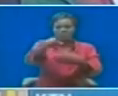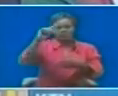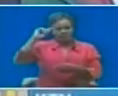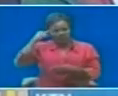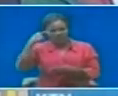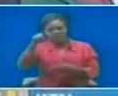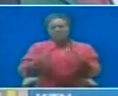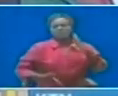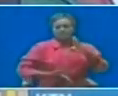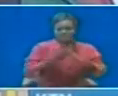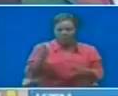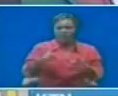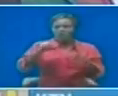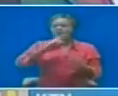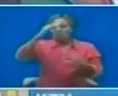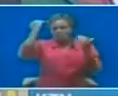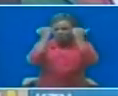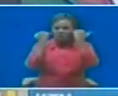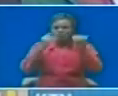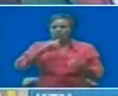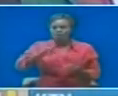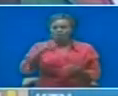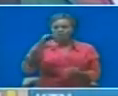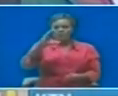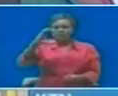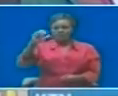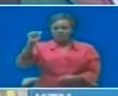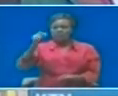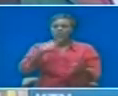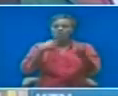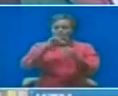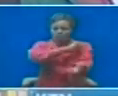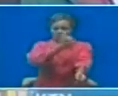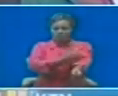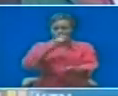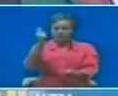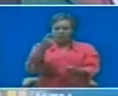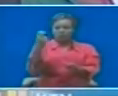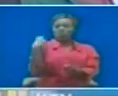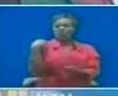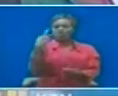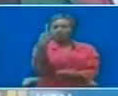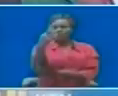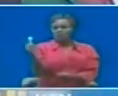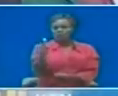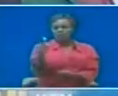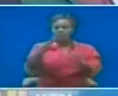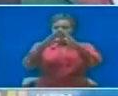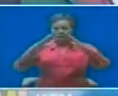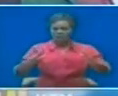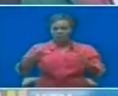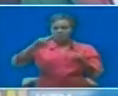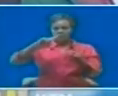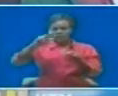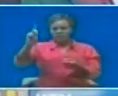consider rushed. Now, the court ordered the Communications Authority of Kenya to consult with the three media houses on the digital migration program.